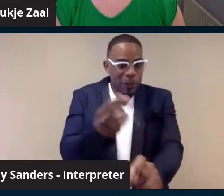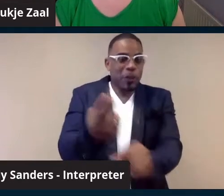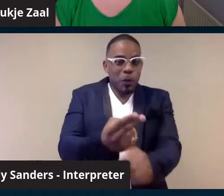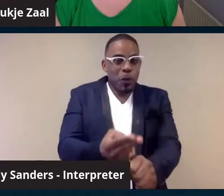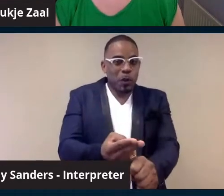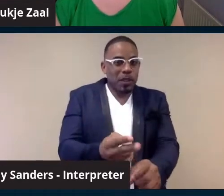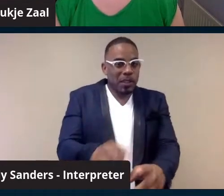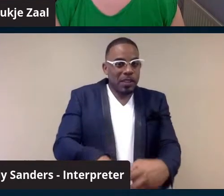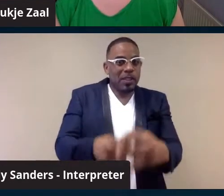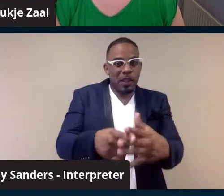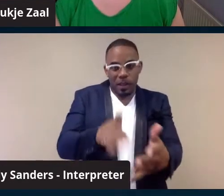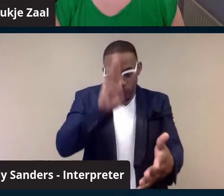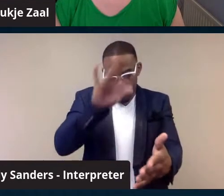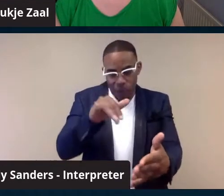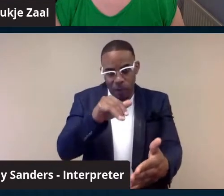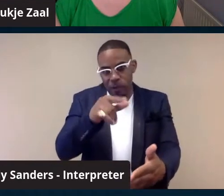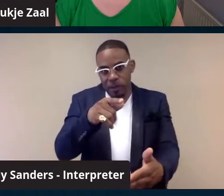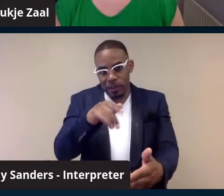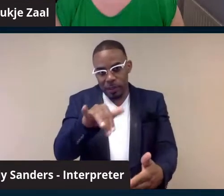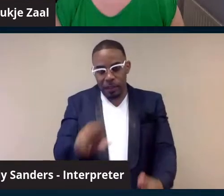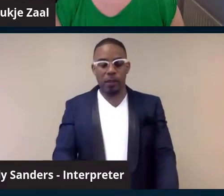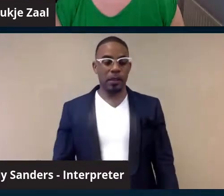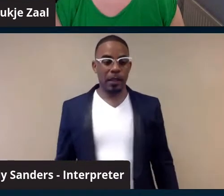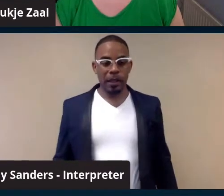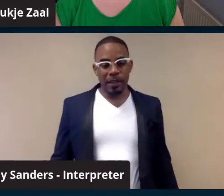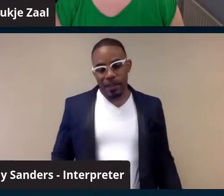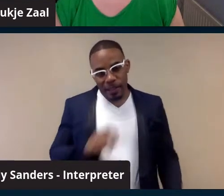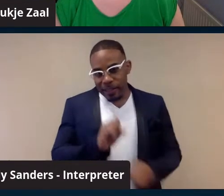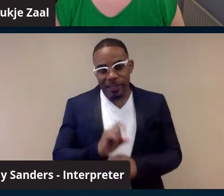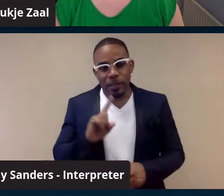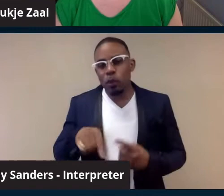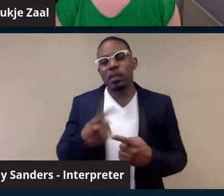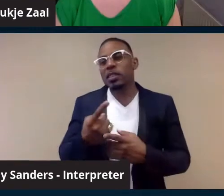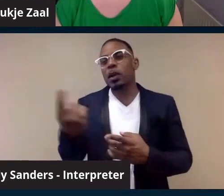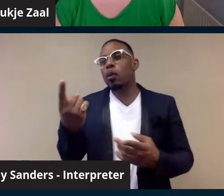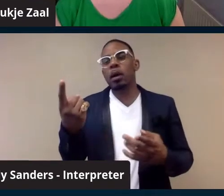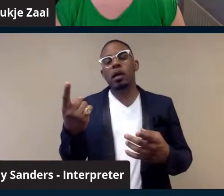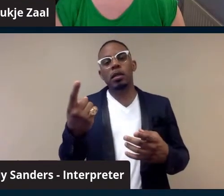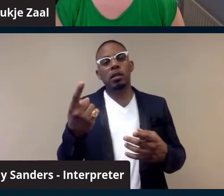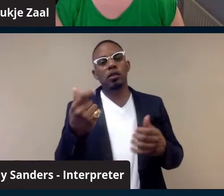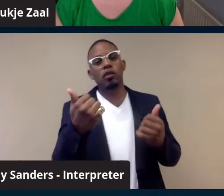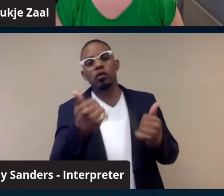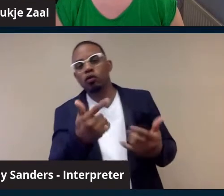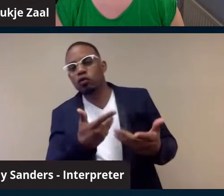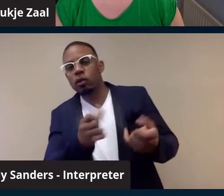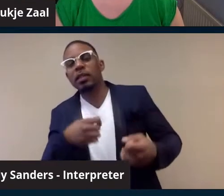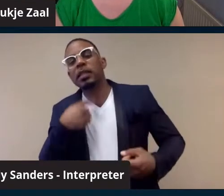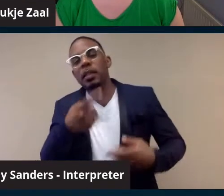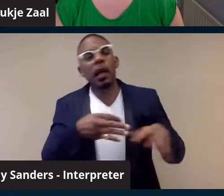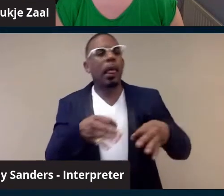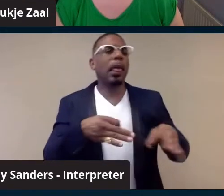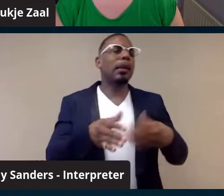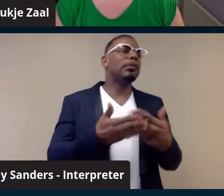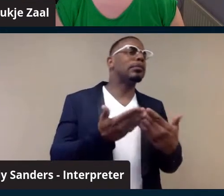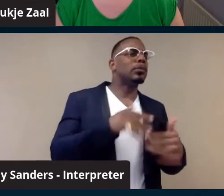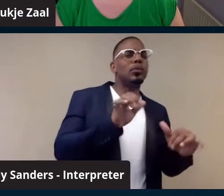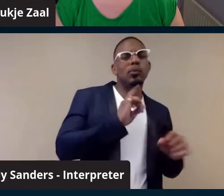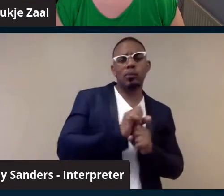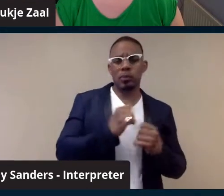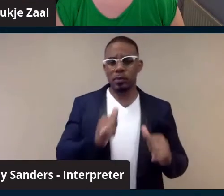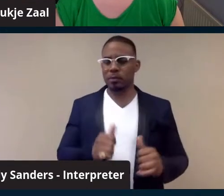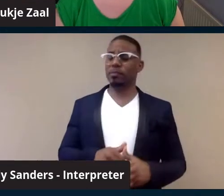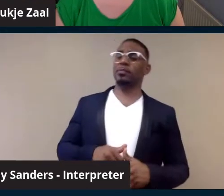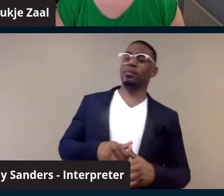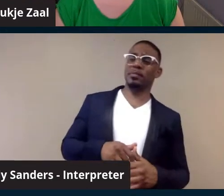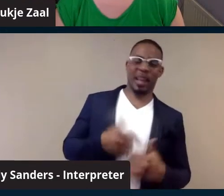start their Node.js journey, because it is just when someone shows it to you and tell you how easy it is, then you can actually do it. So